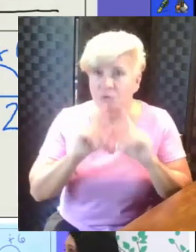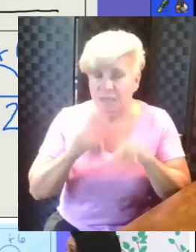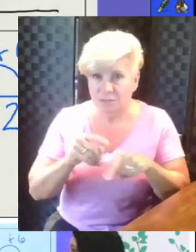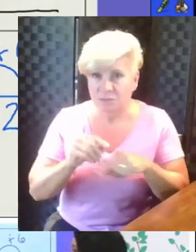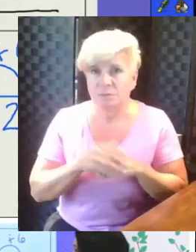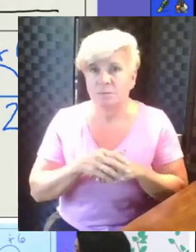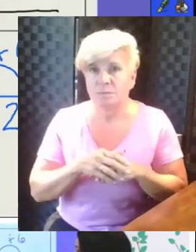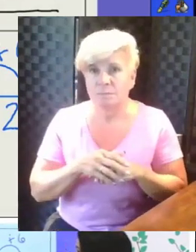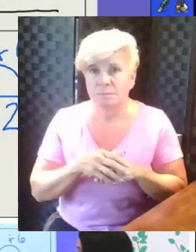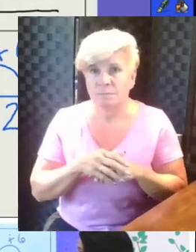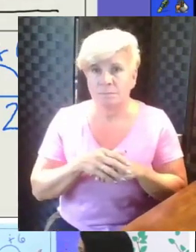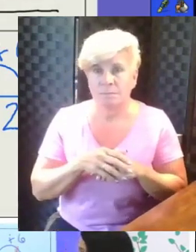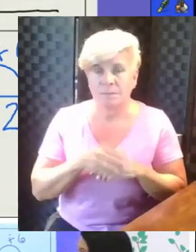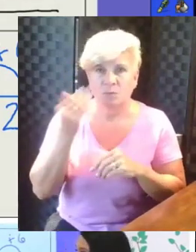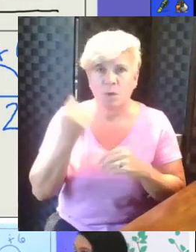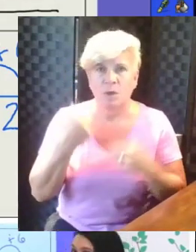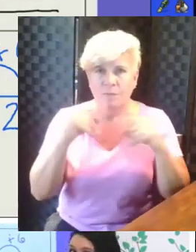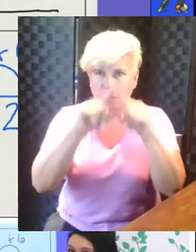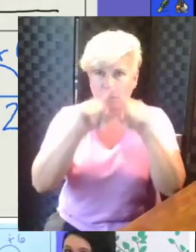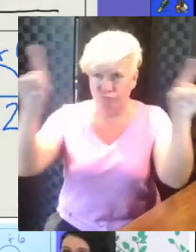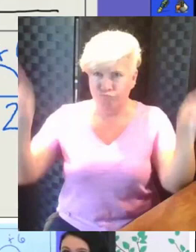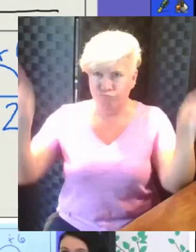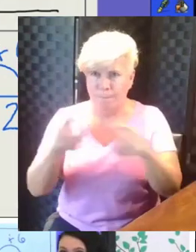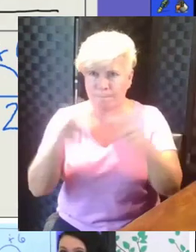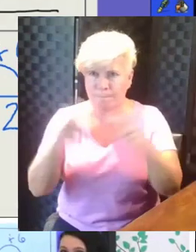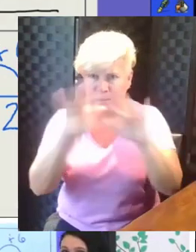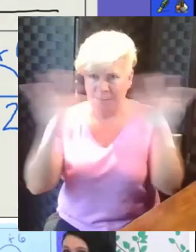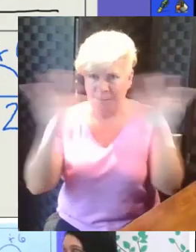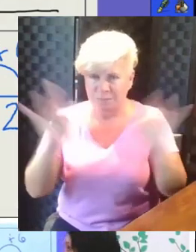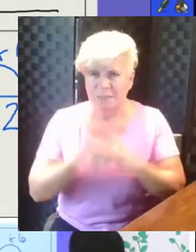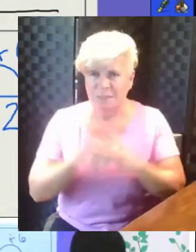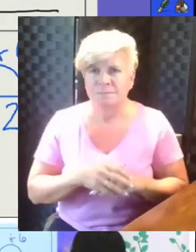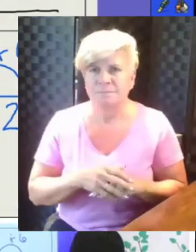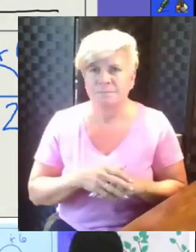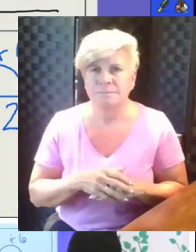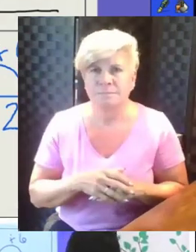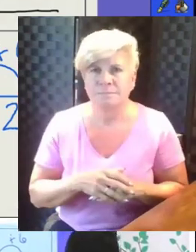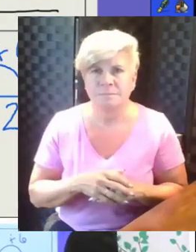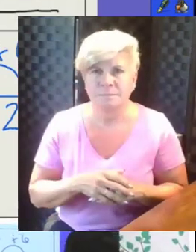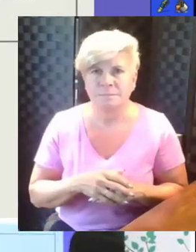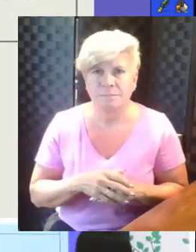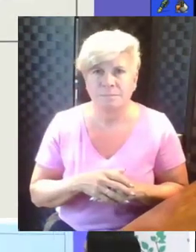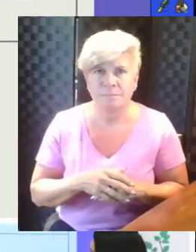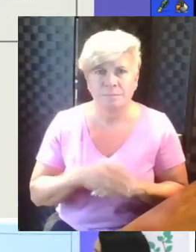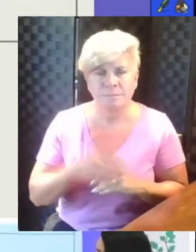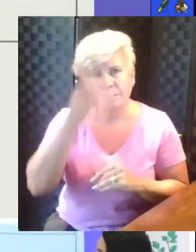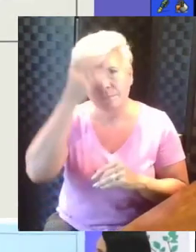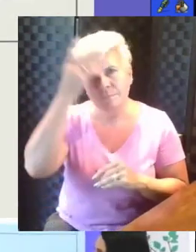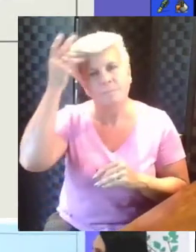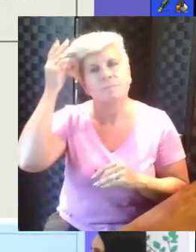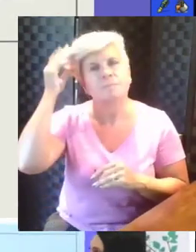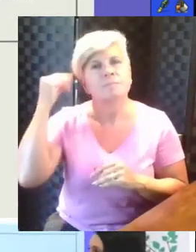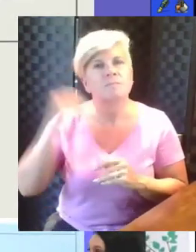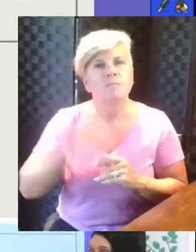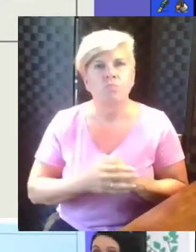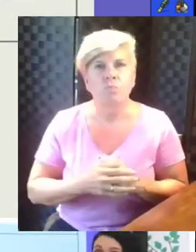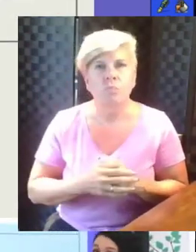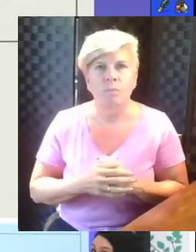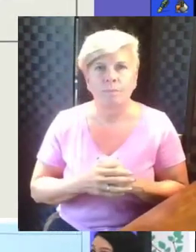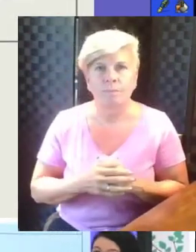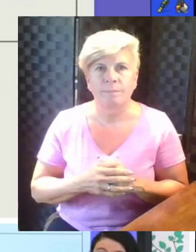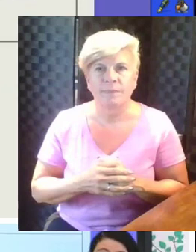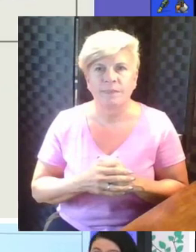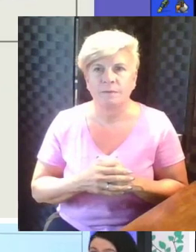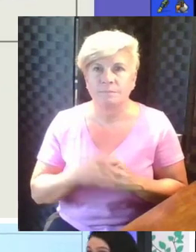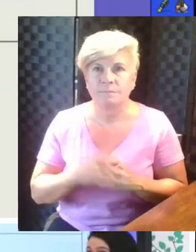answer. That's what that big blank space is for. Okay, let's move on to the next problem. This one is